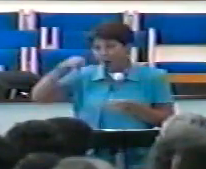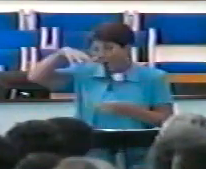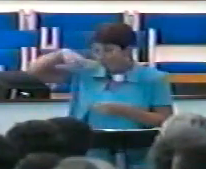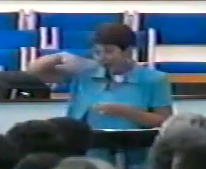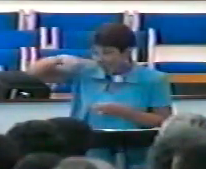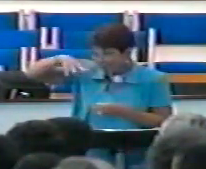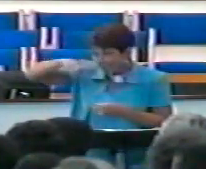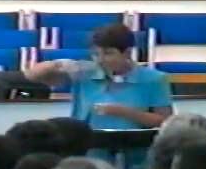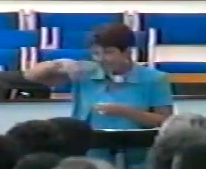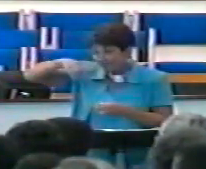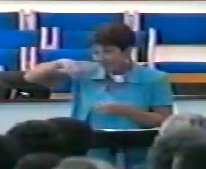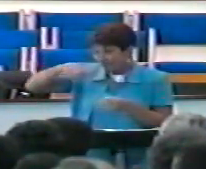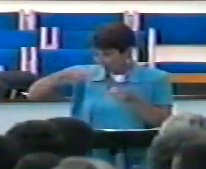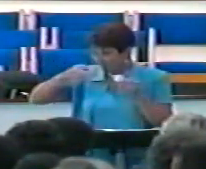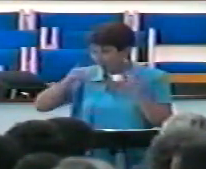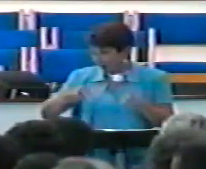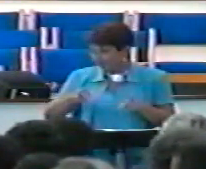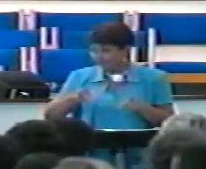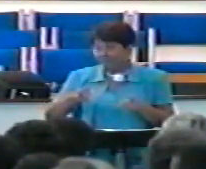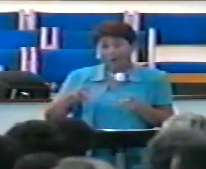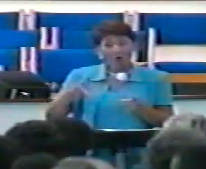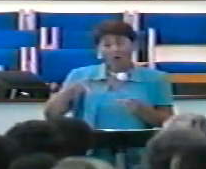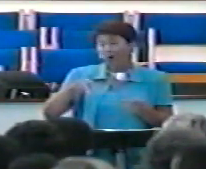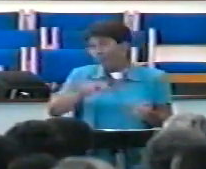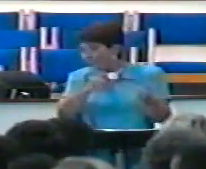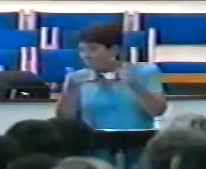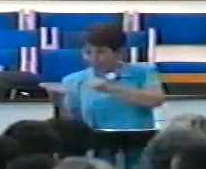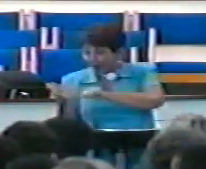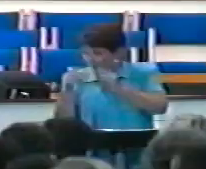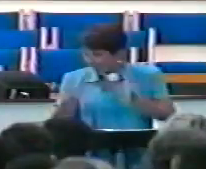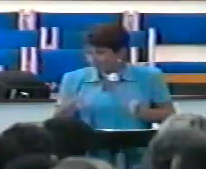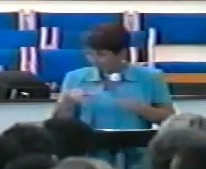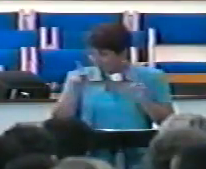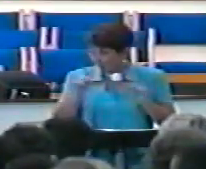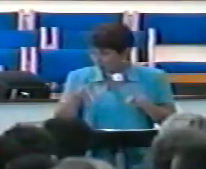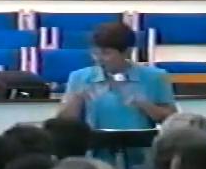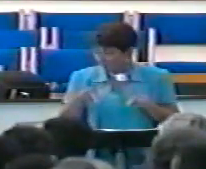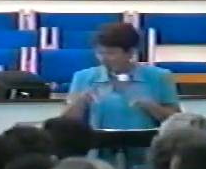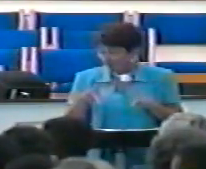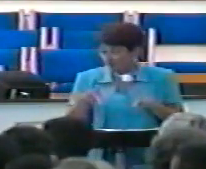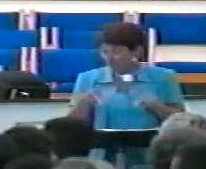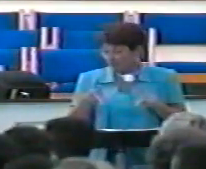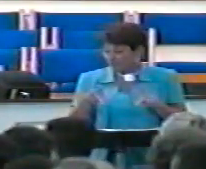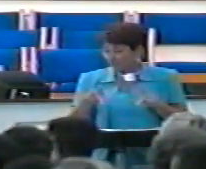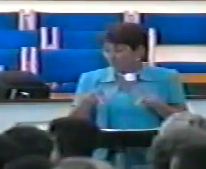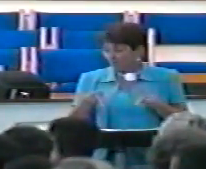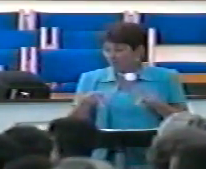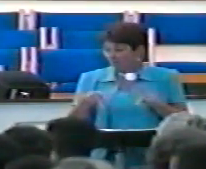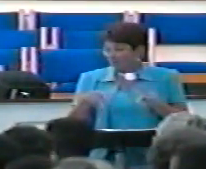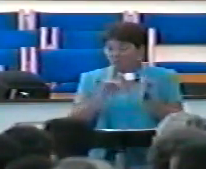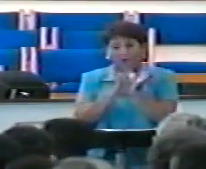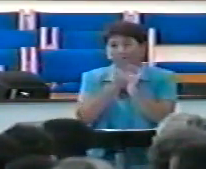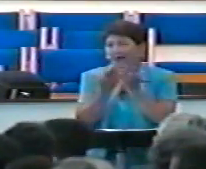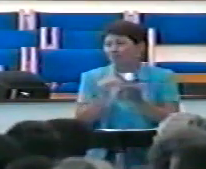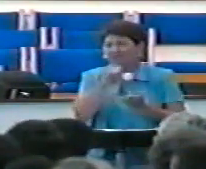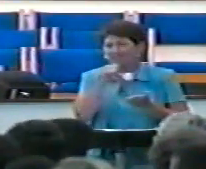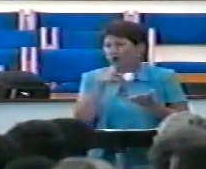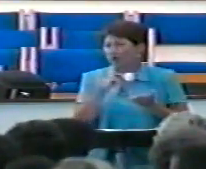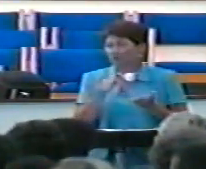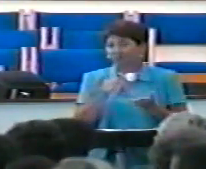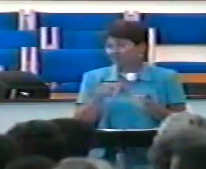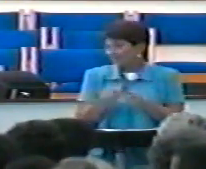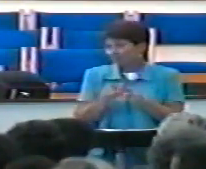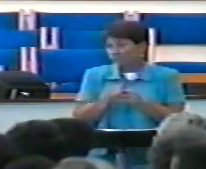written the fact that he was a Baptist, but it doesn't say that here. As a matter of fact, the Scripture does not even record this father's name. We